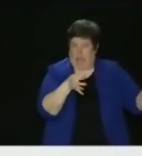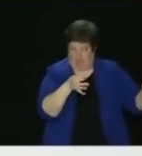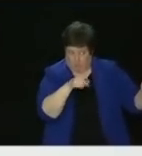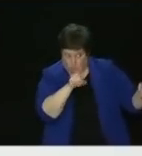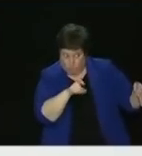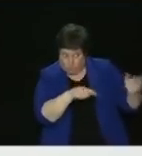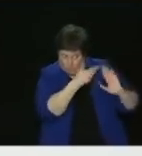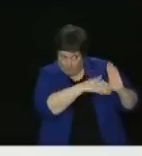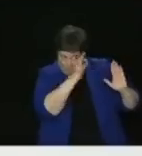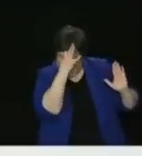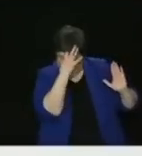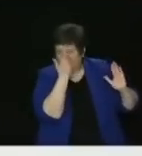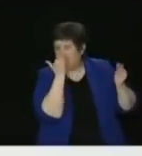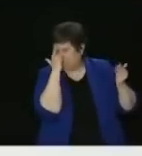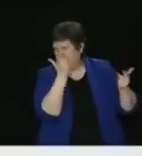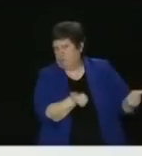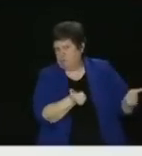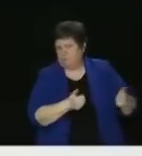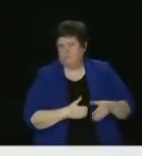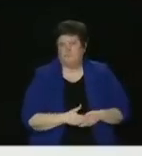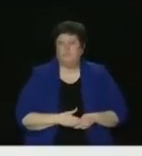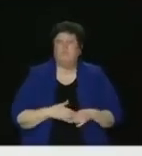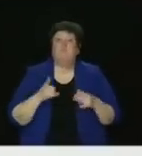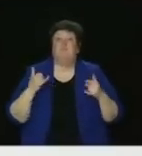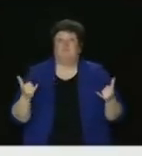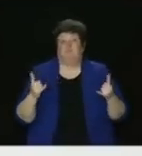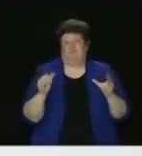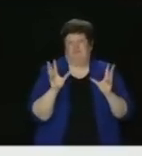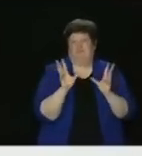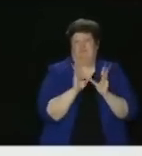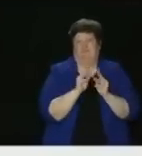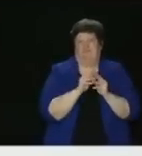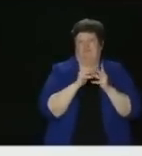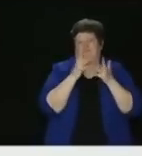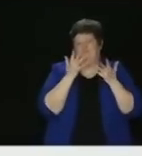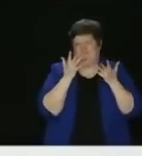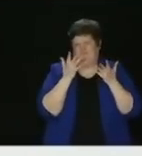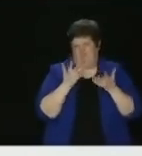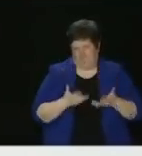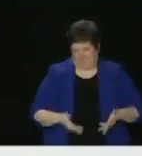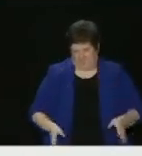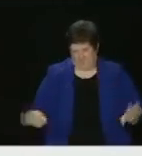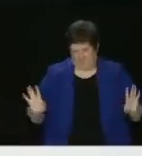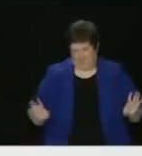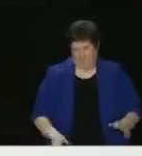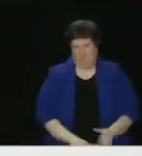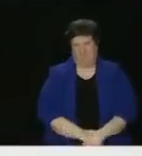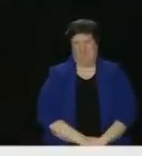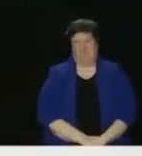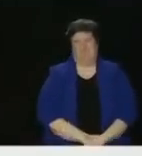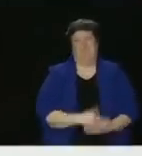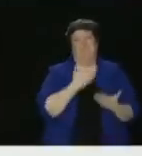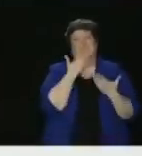needed. Merci beaucoup. C'est ce qui m'a fait la conférence de presse d'aujourd'hui. Thank you. This brings today's press conference to an end. Thank you, everyone.